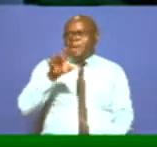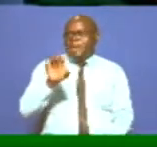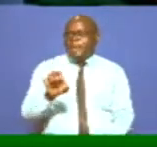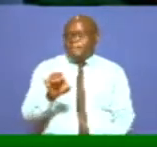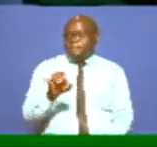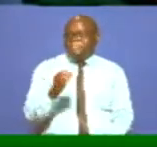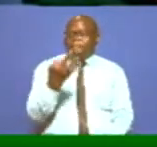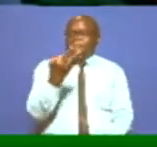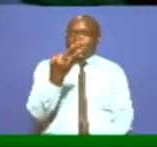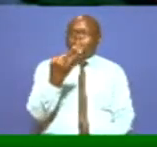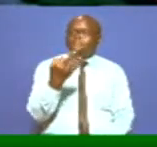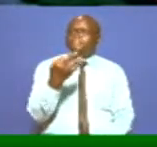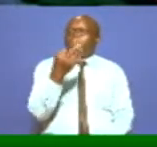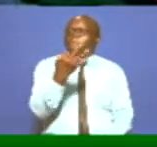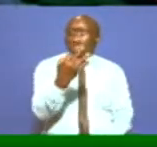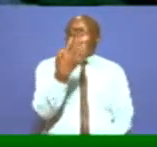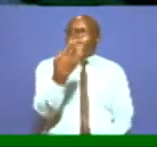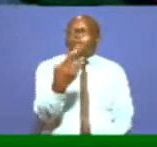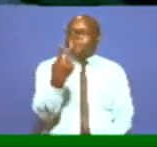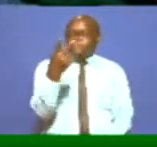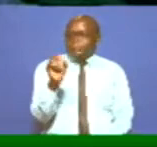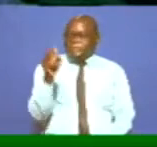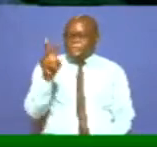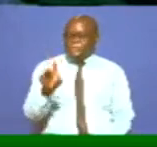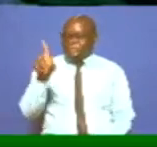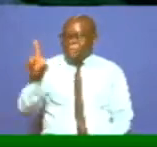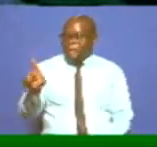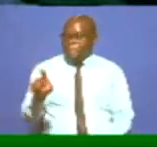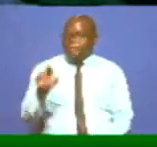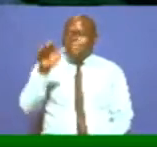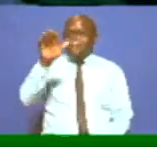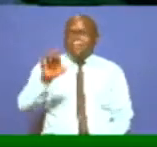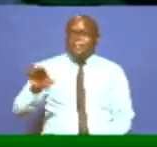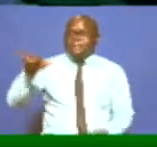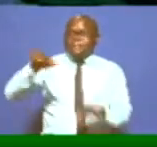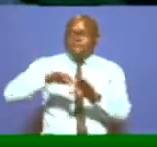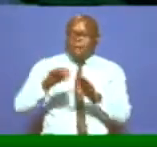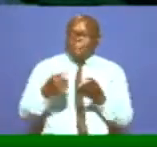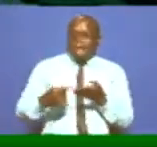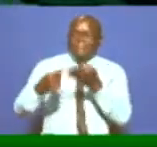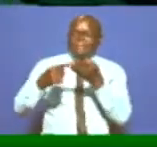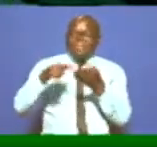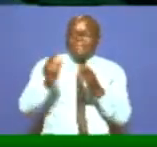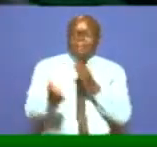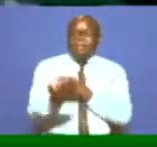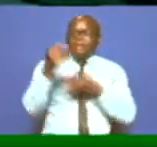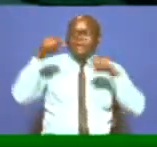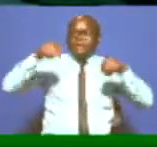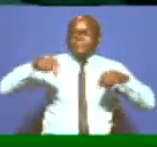2021, is also another bill that members of Parliament will be debating this morning.